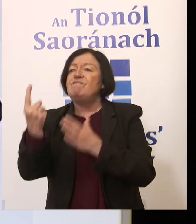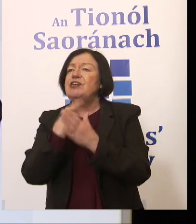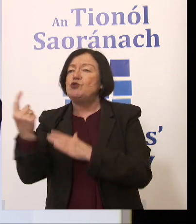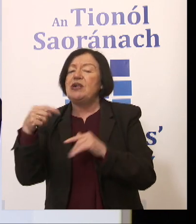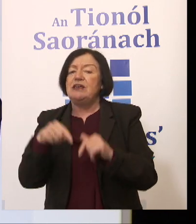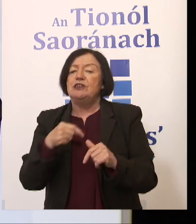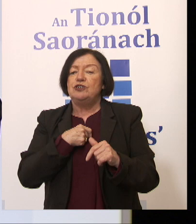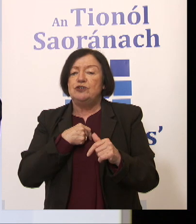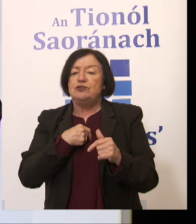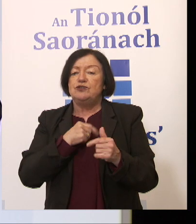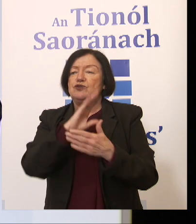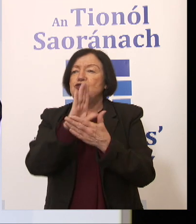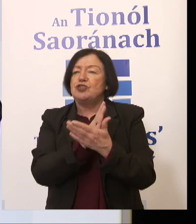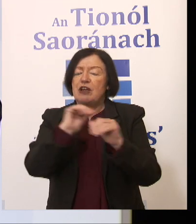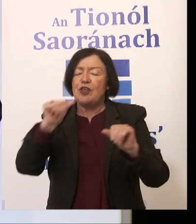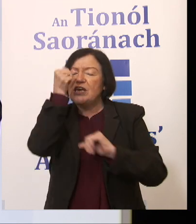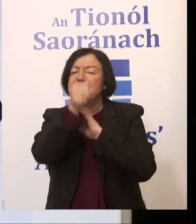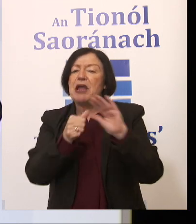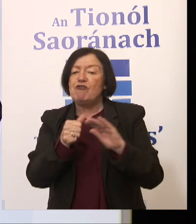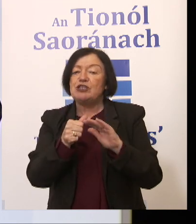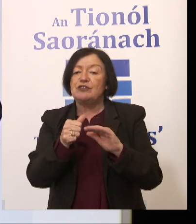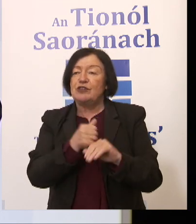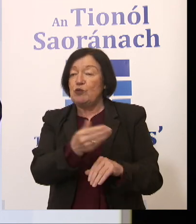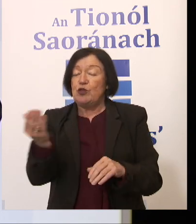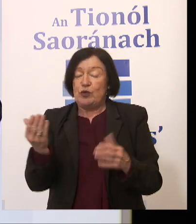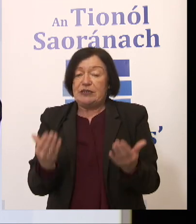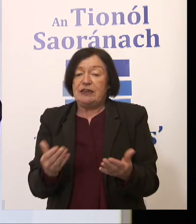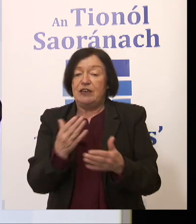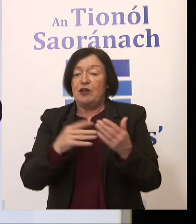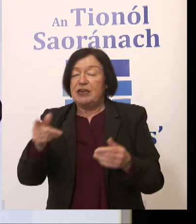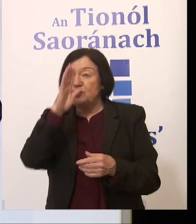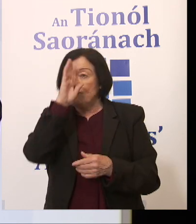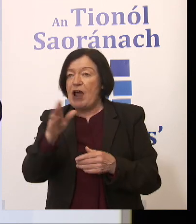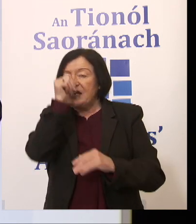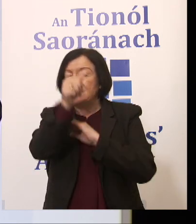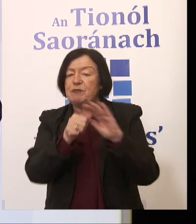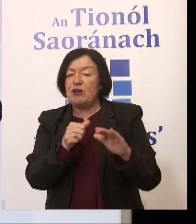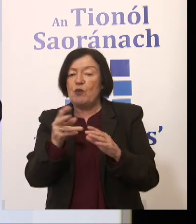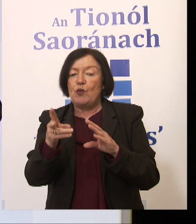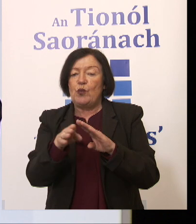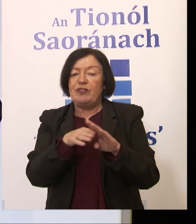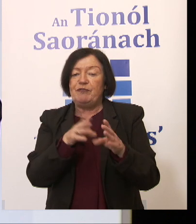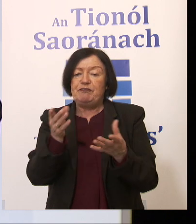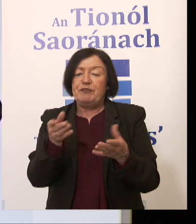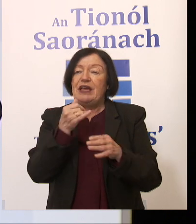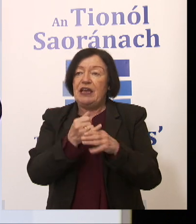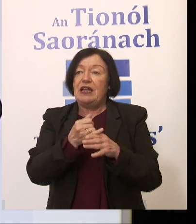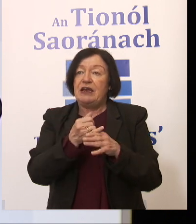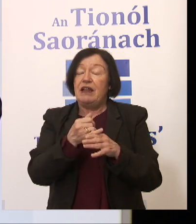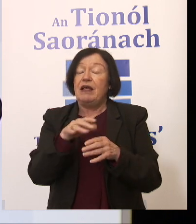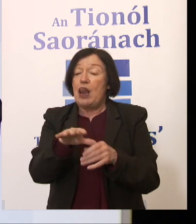here to share those experiences with you as well, and some of that direct experience of working with and in local